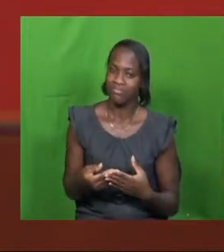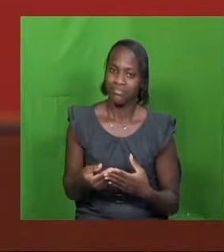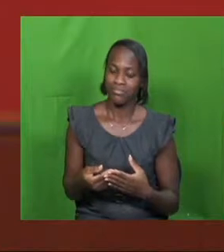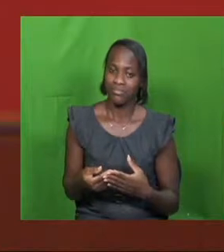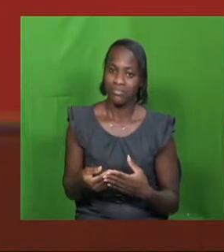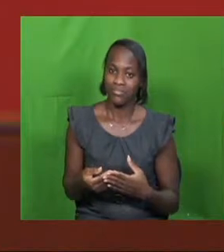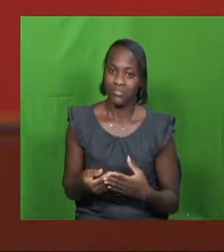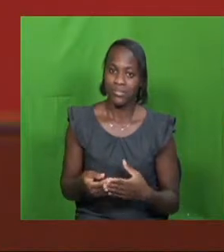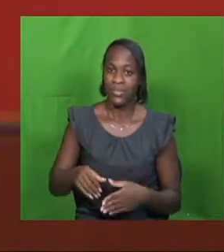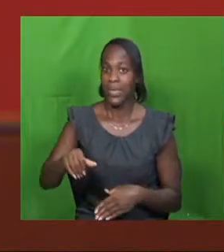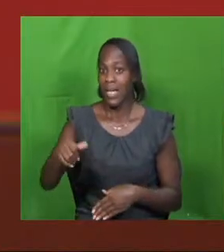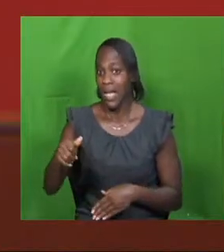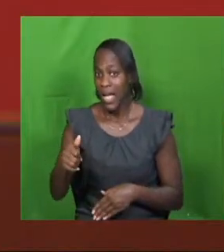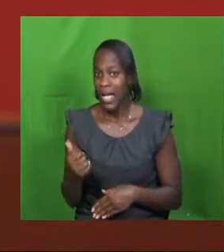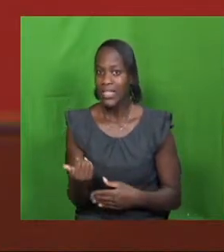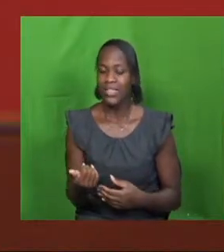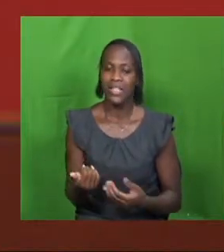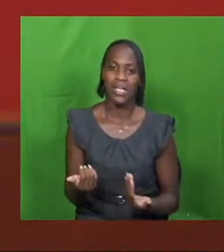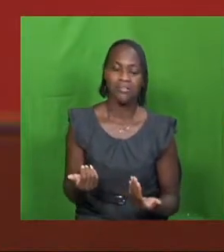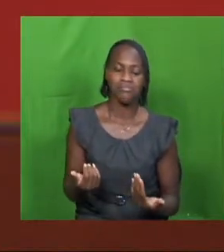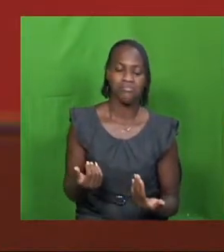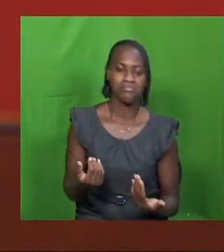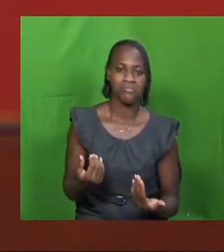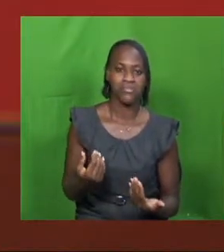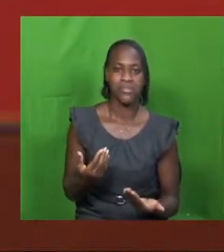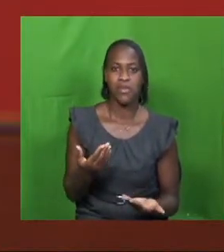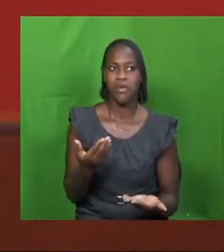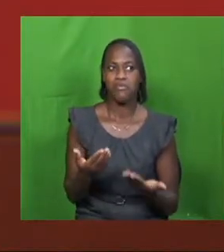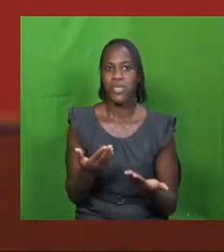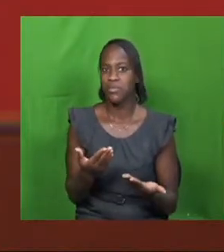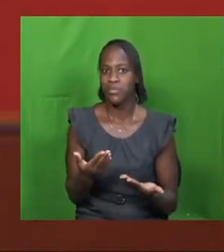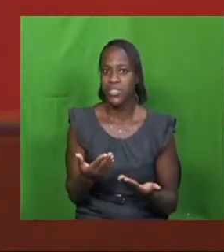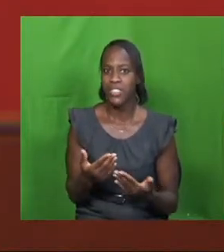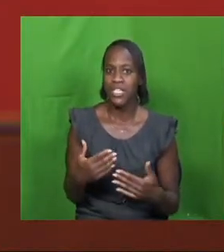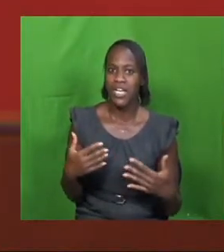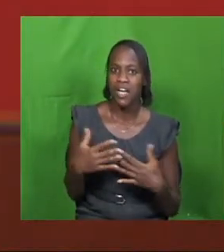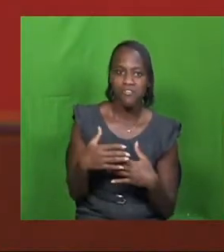Others may have some hesitation in saying that I don't have.